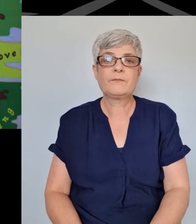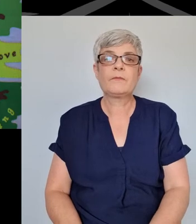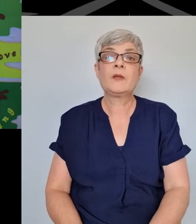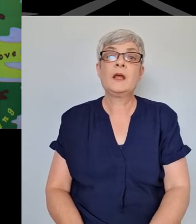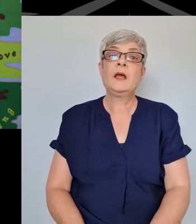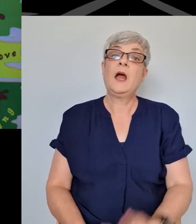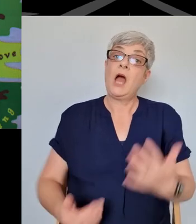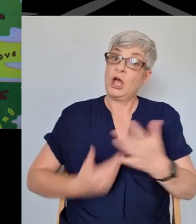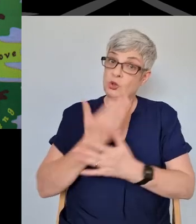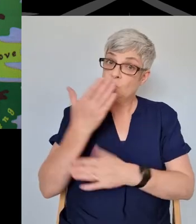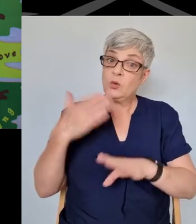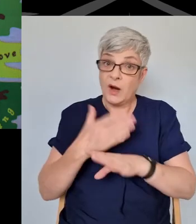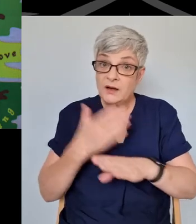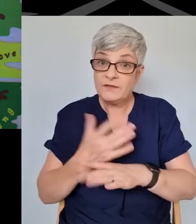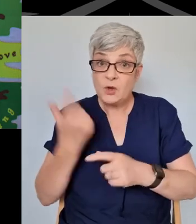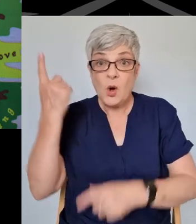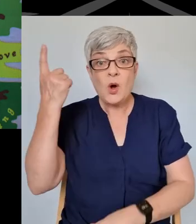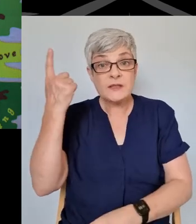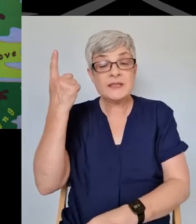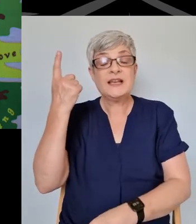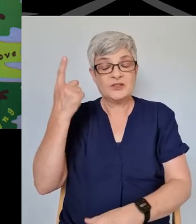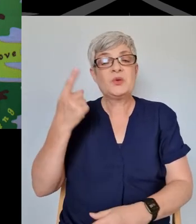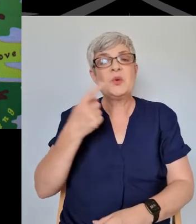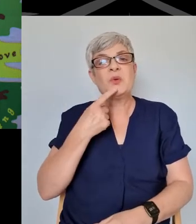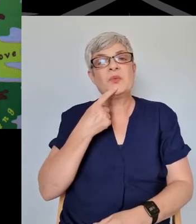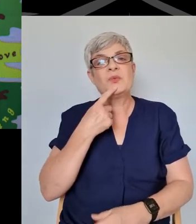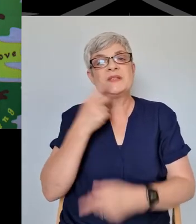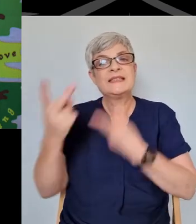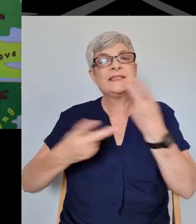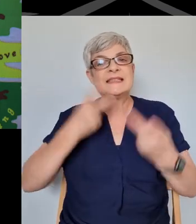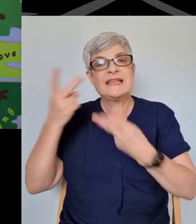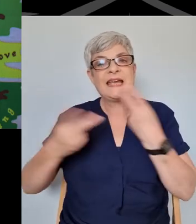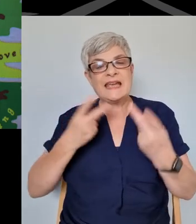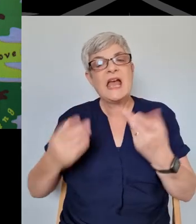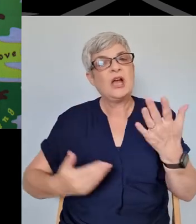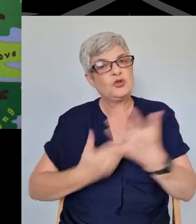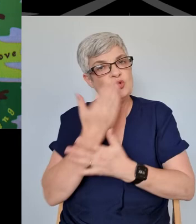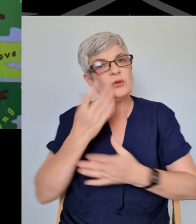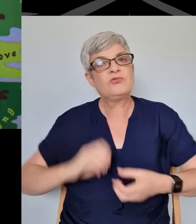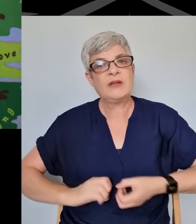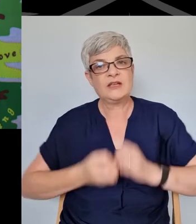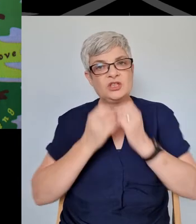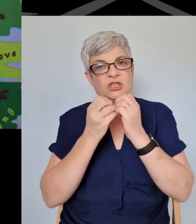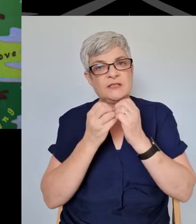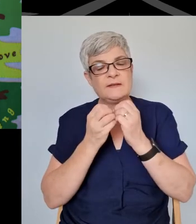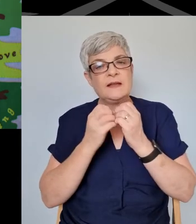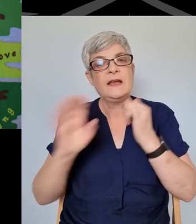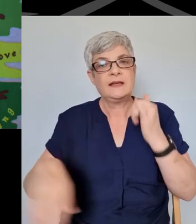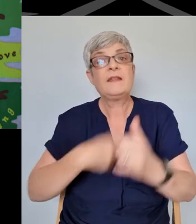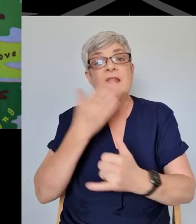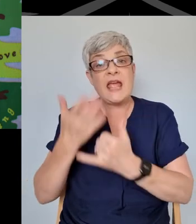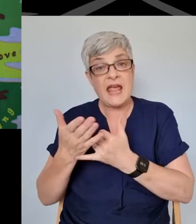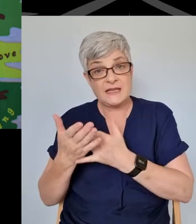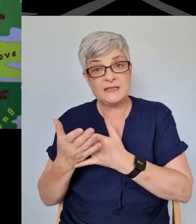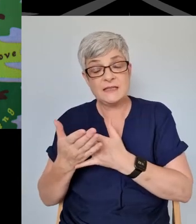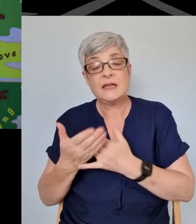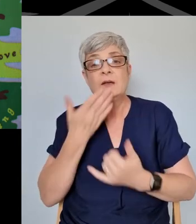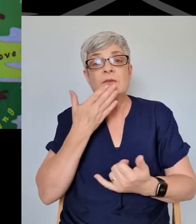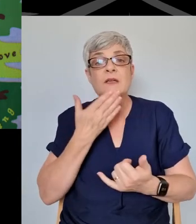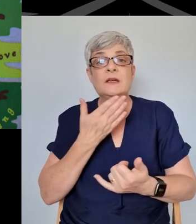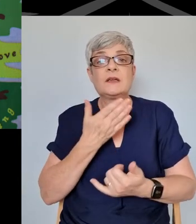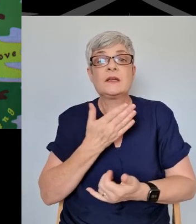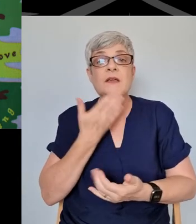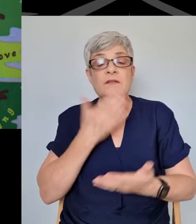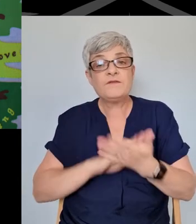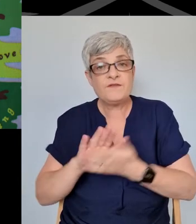It's a new work of God, and so we sing the hymn, I Am a New Creation. After we've sung that, we'll join together in confessing our